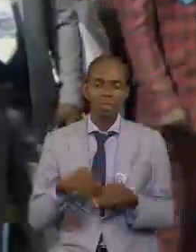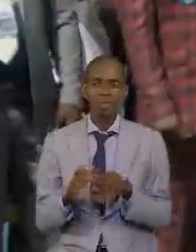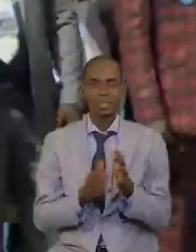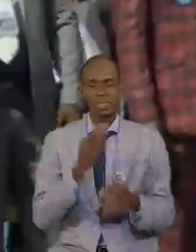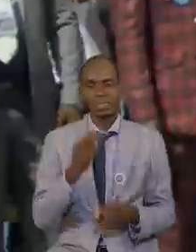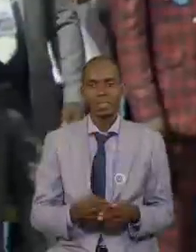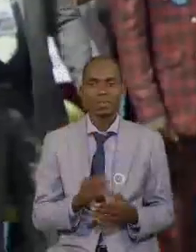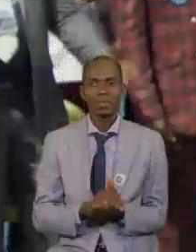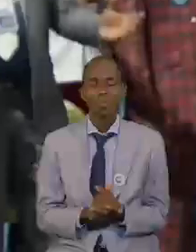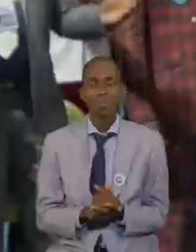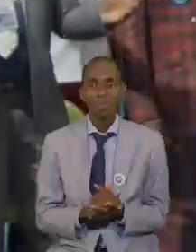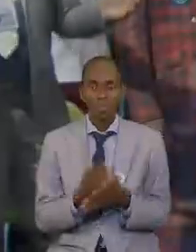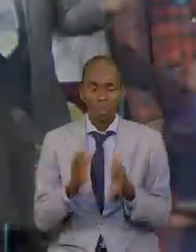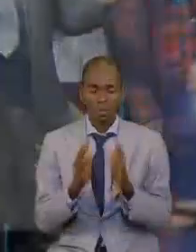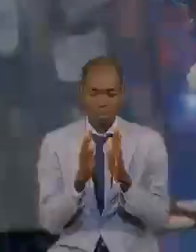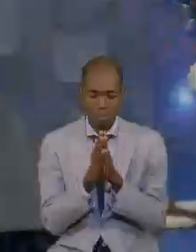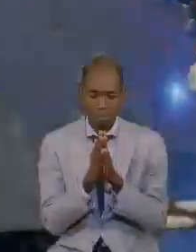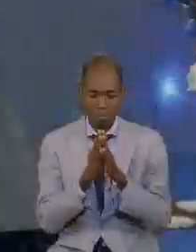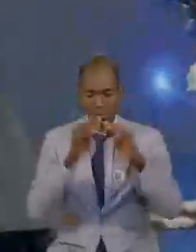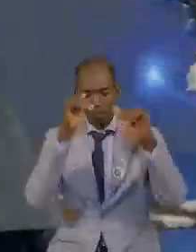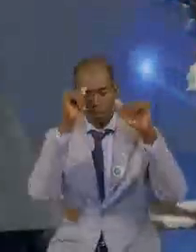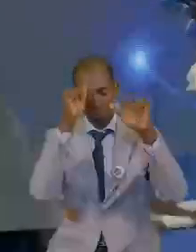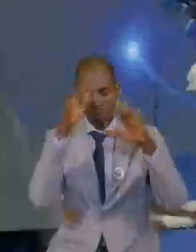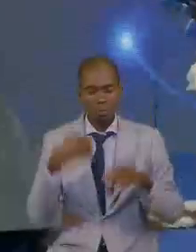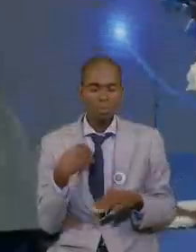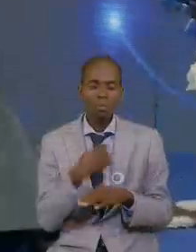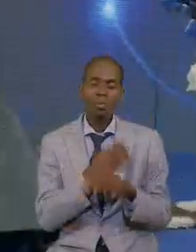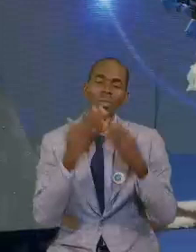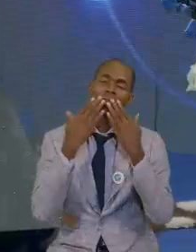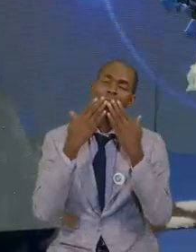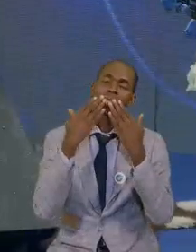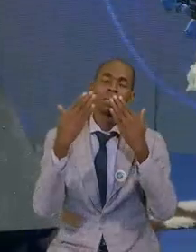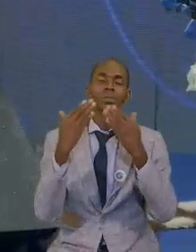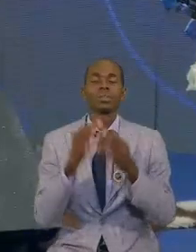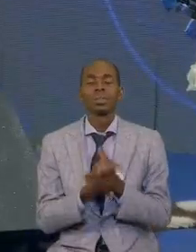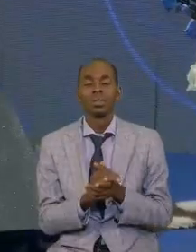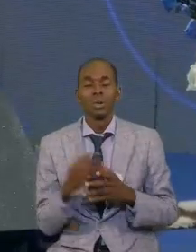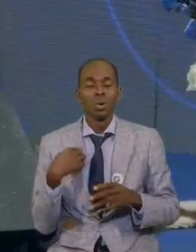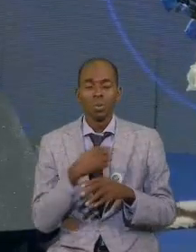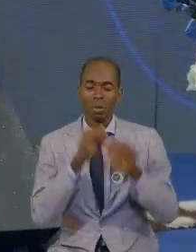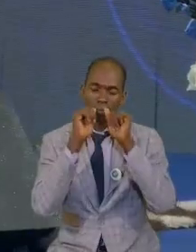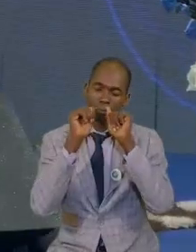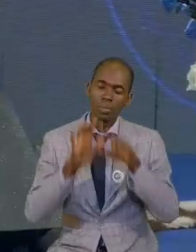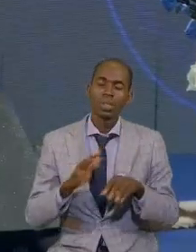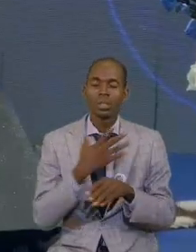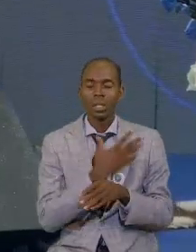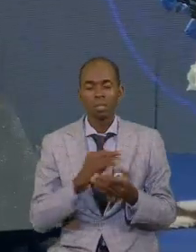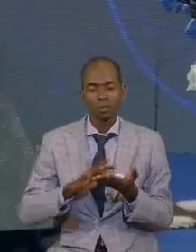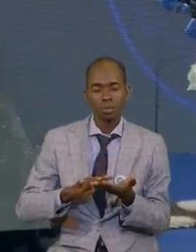Let's pray together. Father, we thank you. We bless you and glorify your